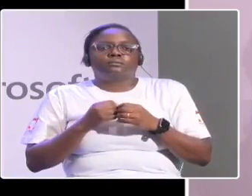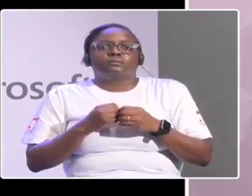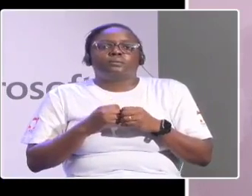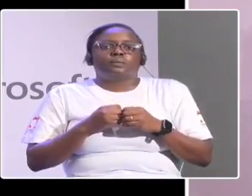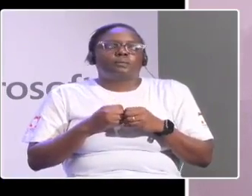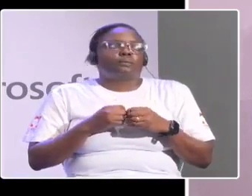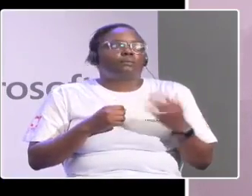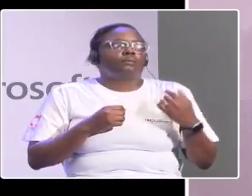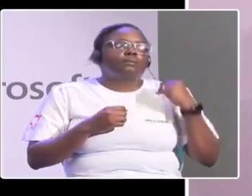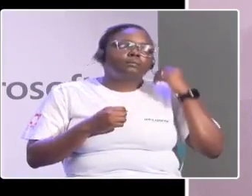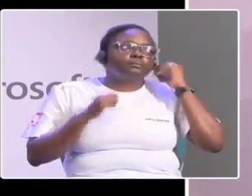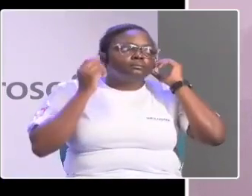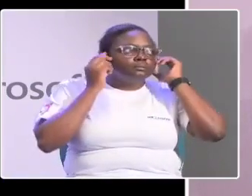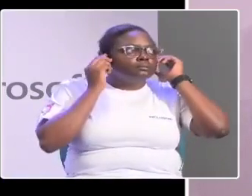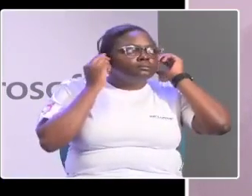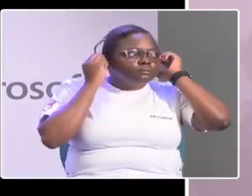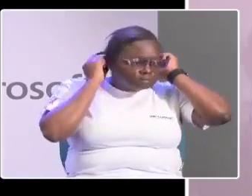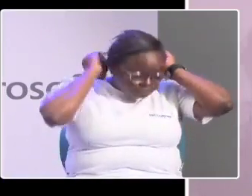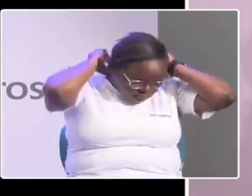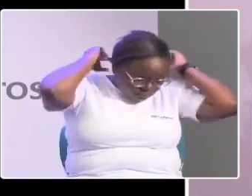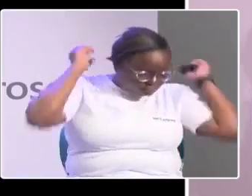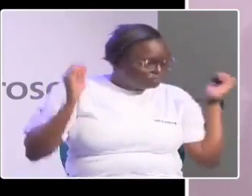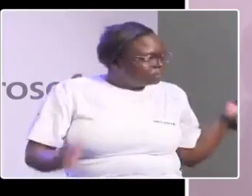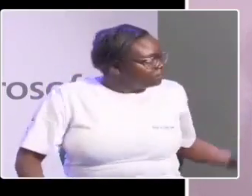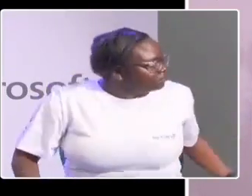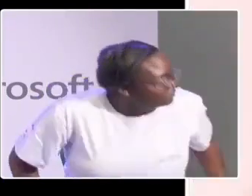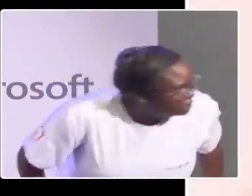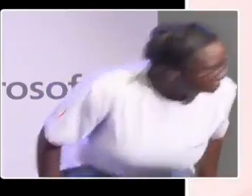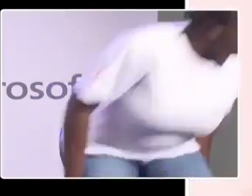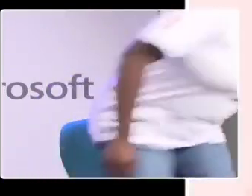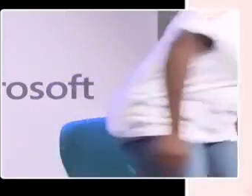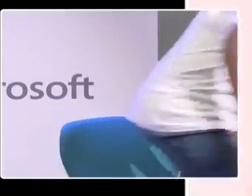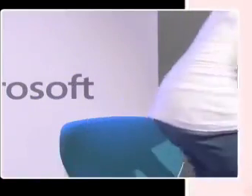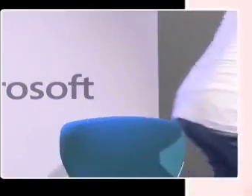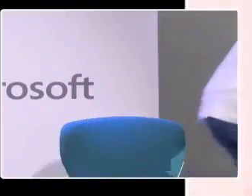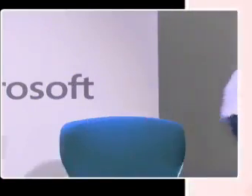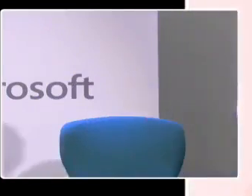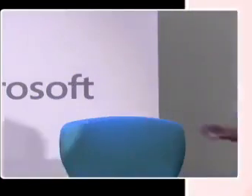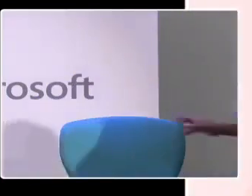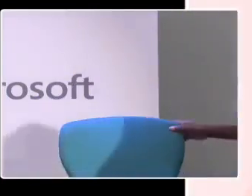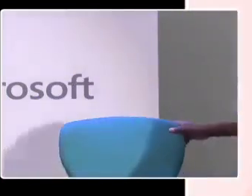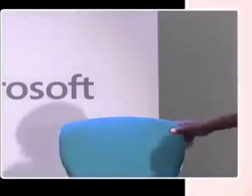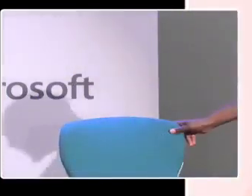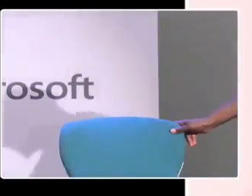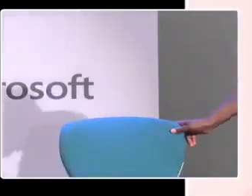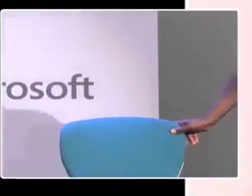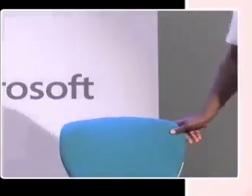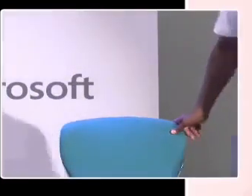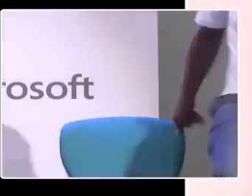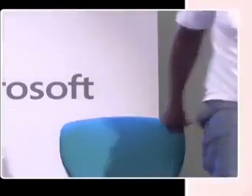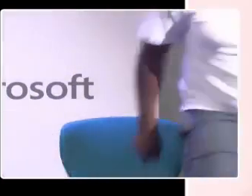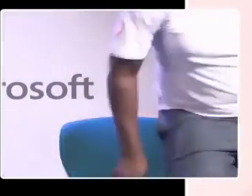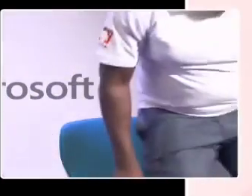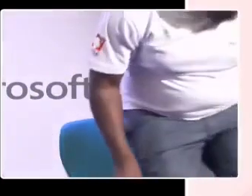what accessibility is, but also how to destigmatize disability. I live in London, and I've been really proud to open what's called the